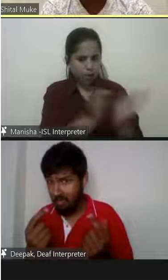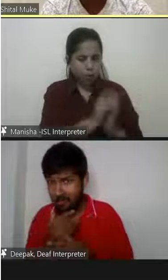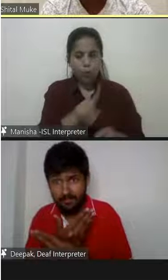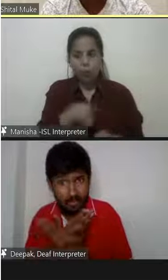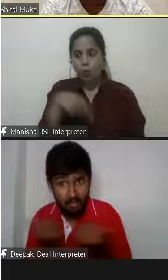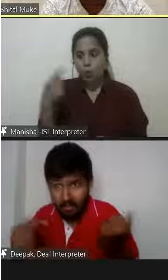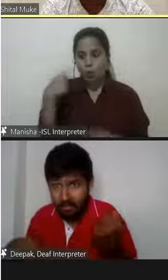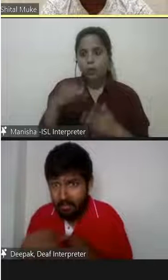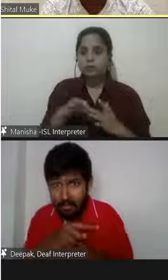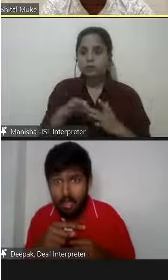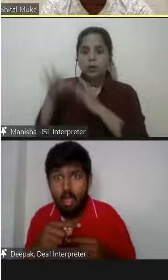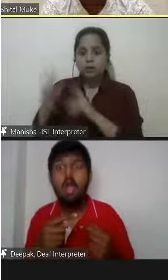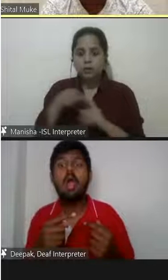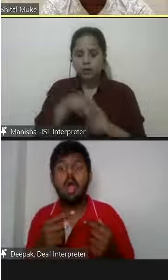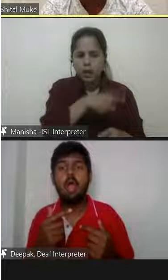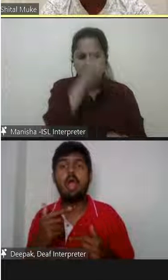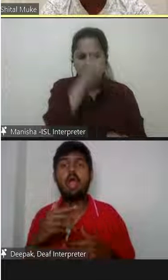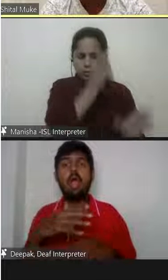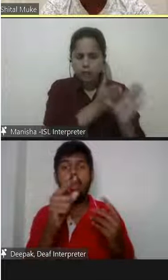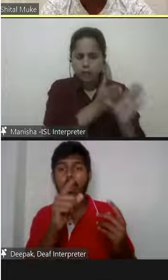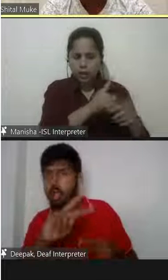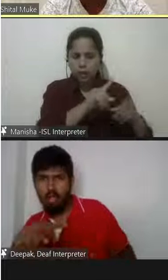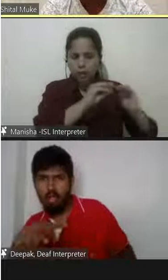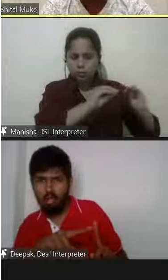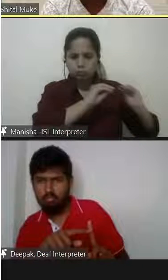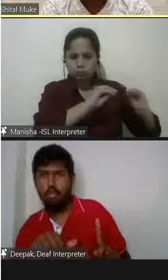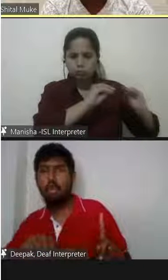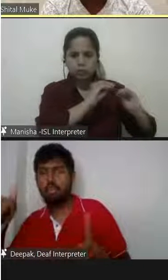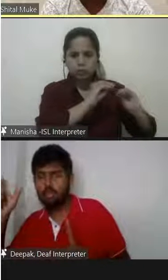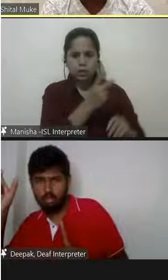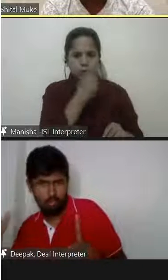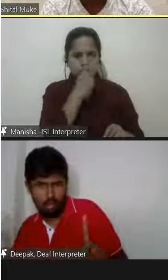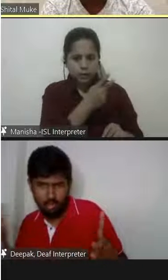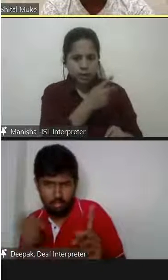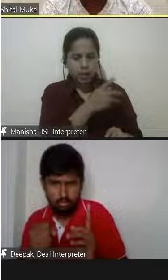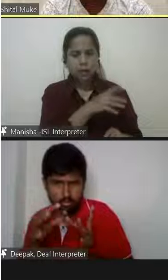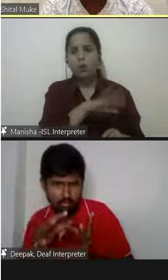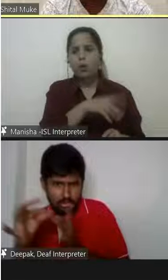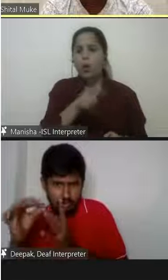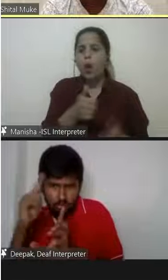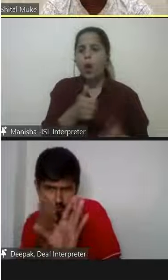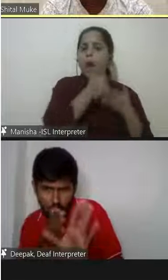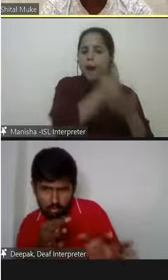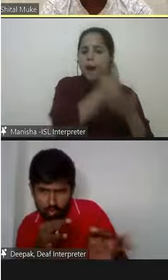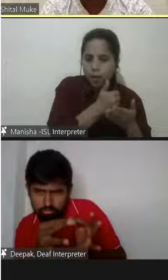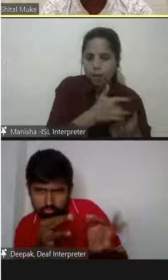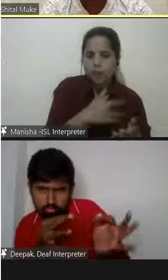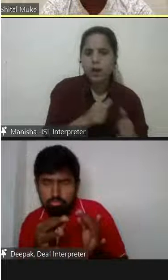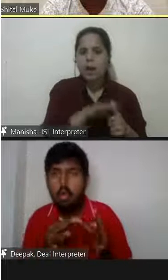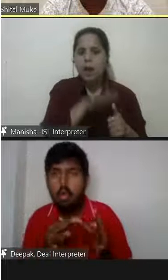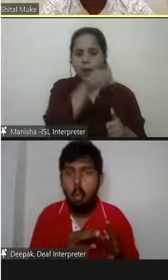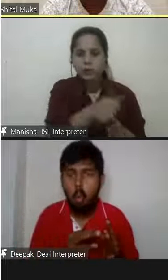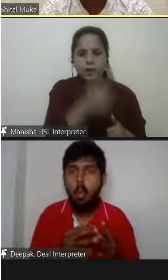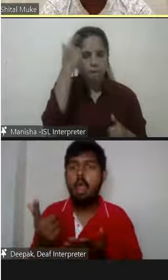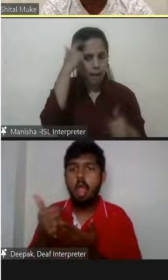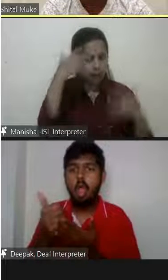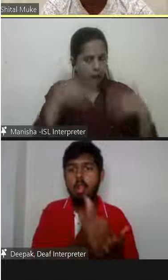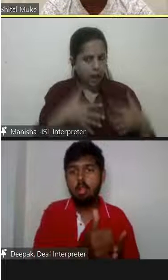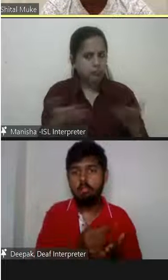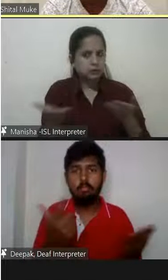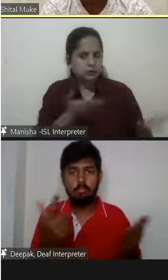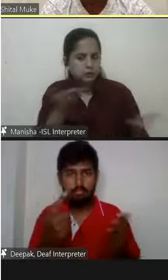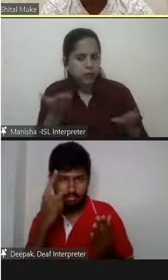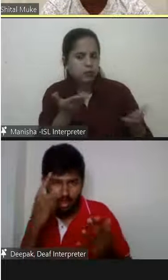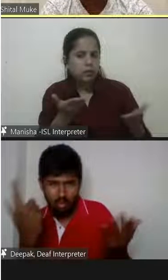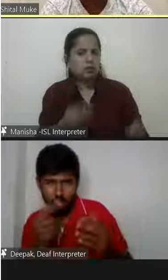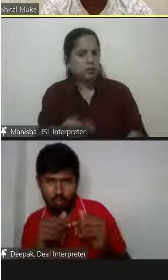providing them a psychoeducation, as well as them helping them to access the mental health services available at